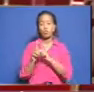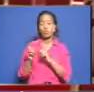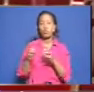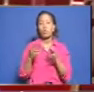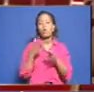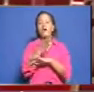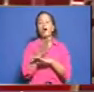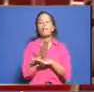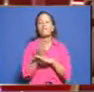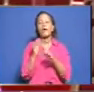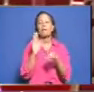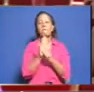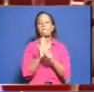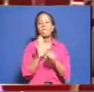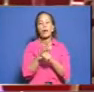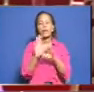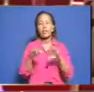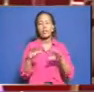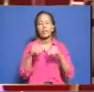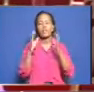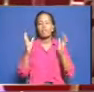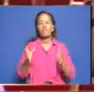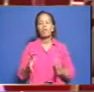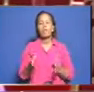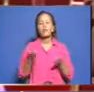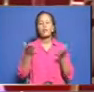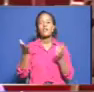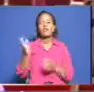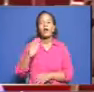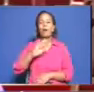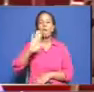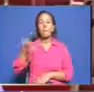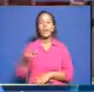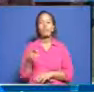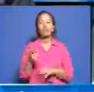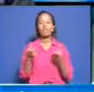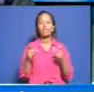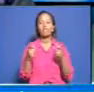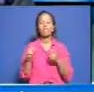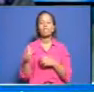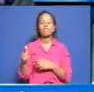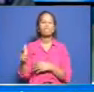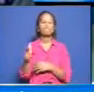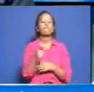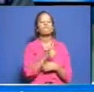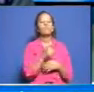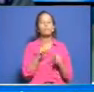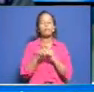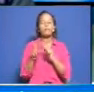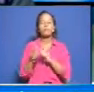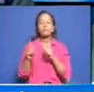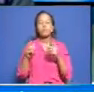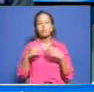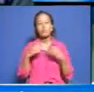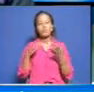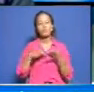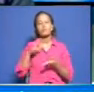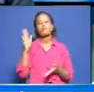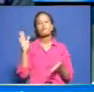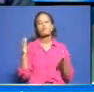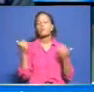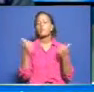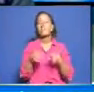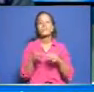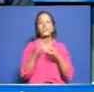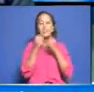owed to farmers. I take you back to Broadcasting House, Irene Mchuma. We'll also be bringing you up to speed with any